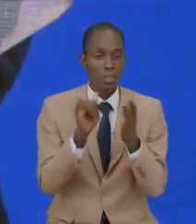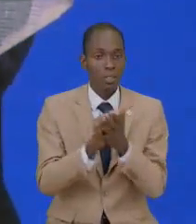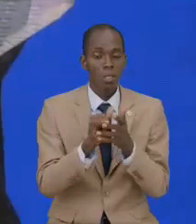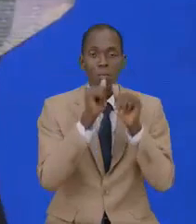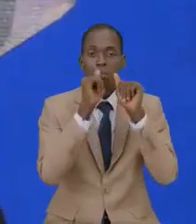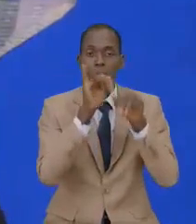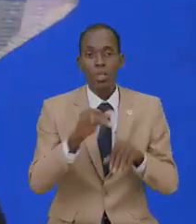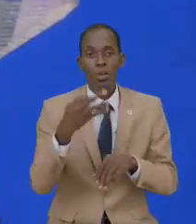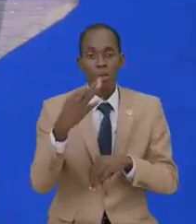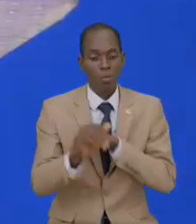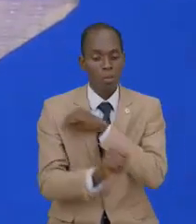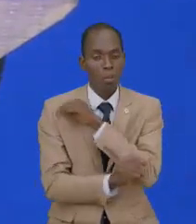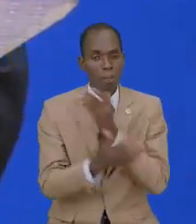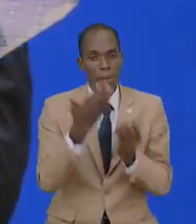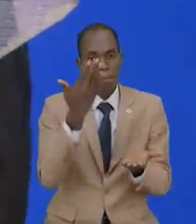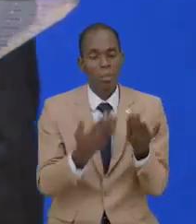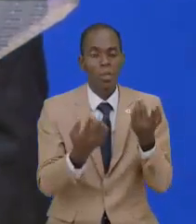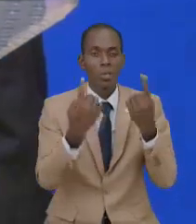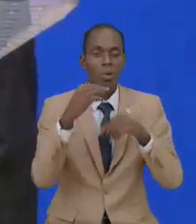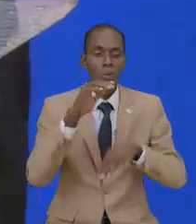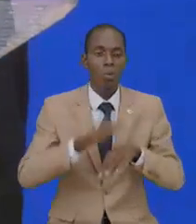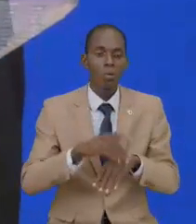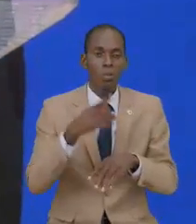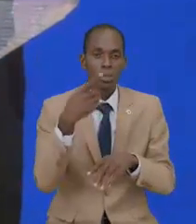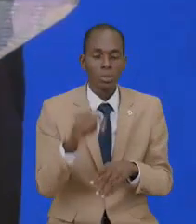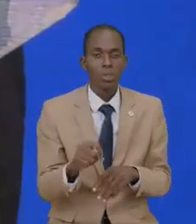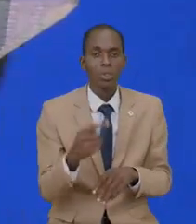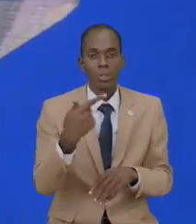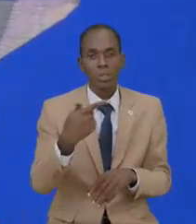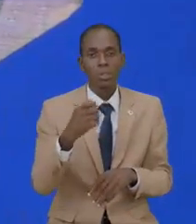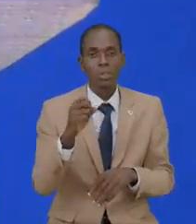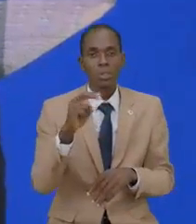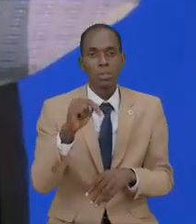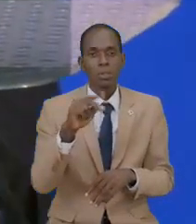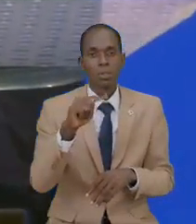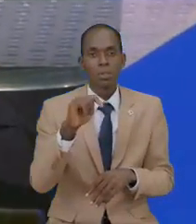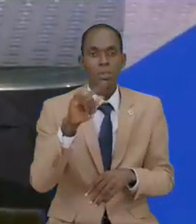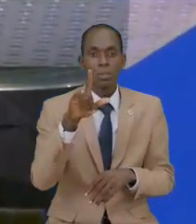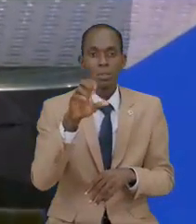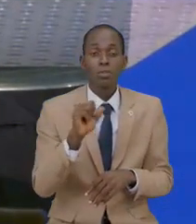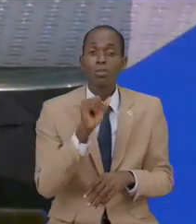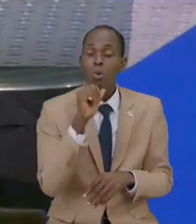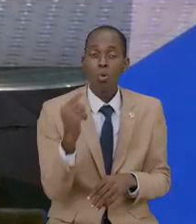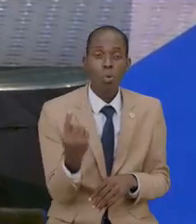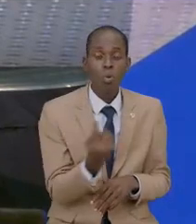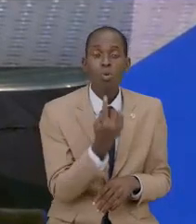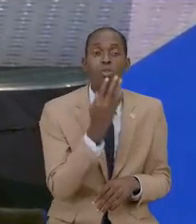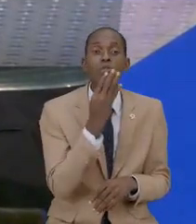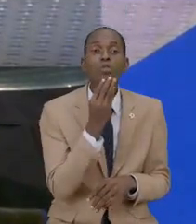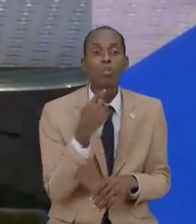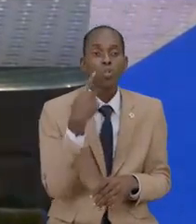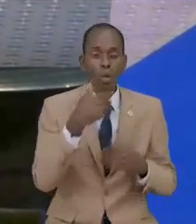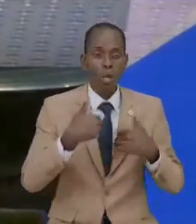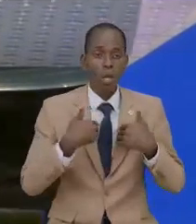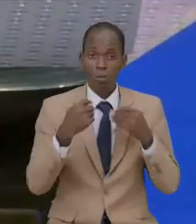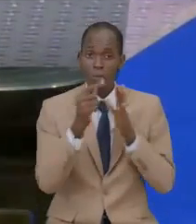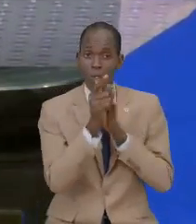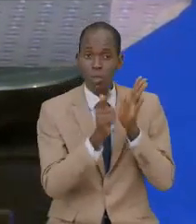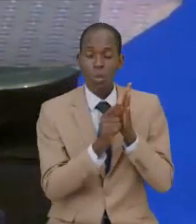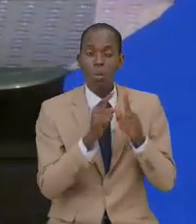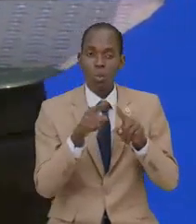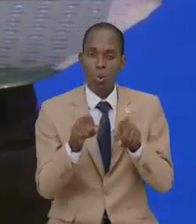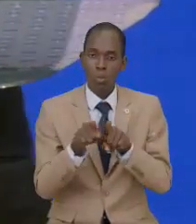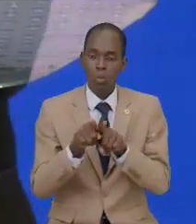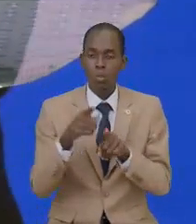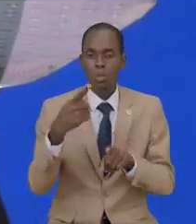Abraham might come on the Gentiles. Not only Jews who had the law, but on the